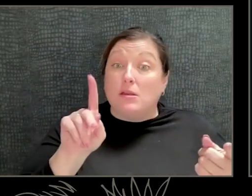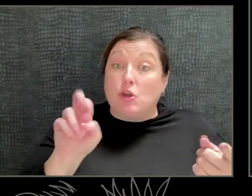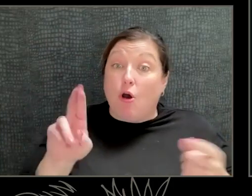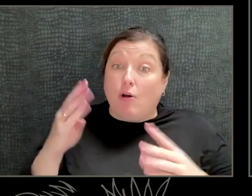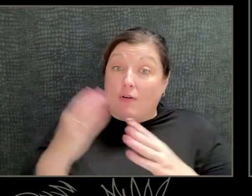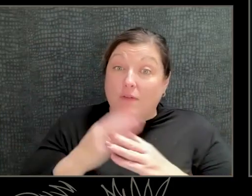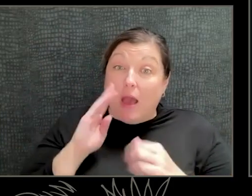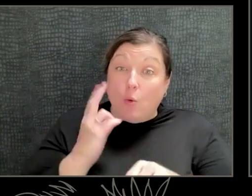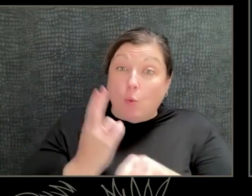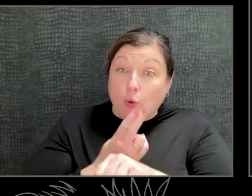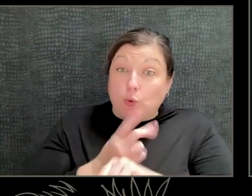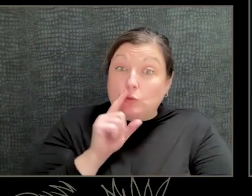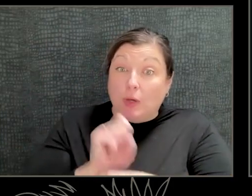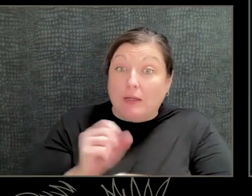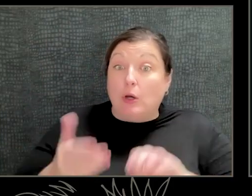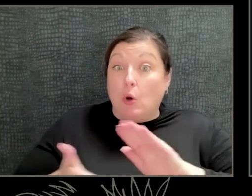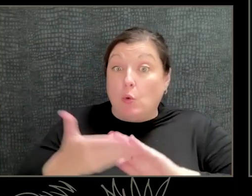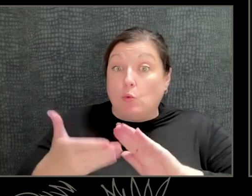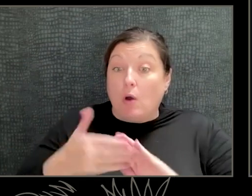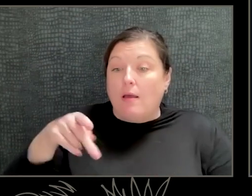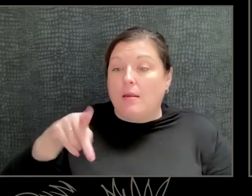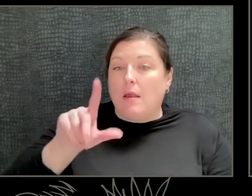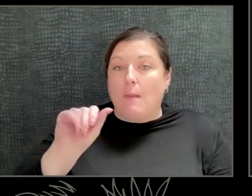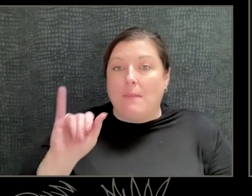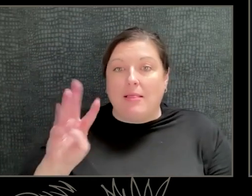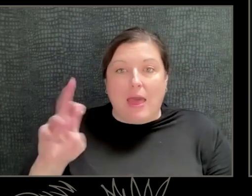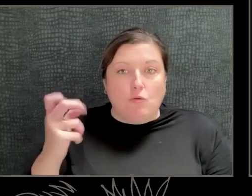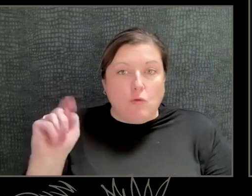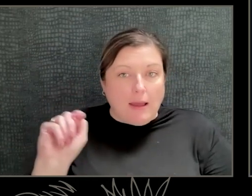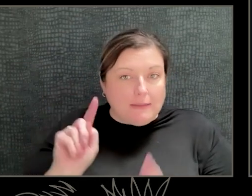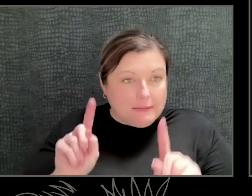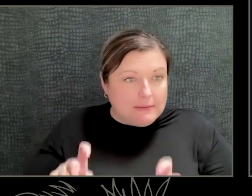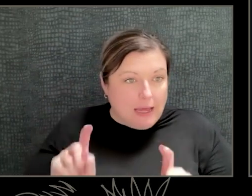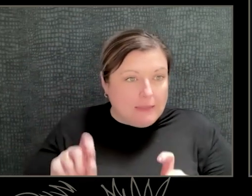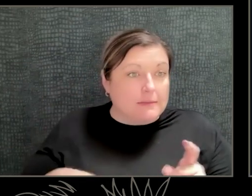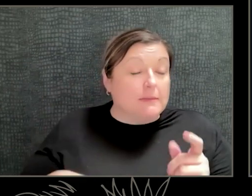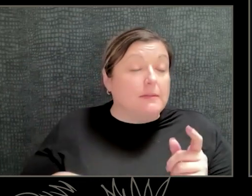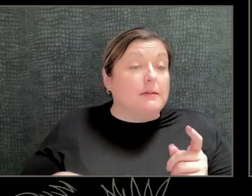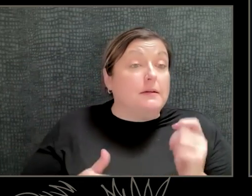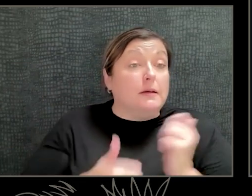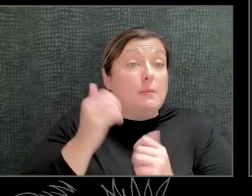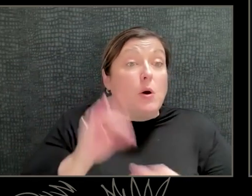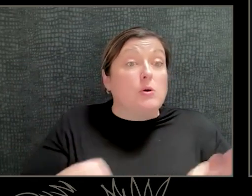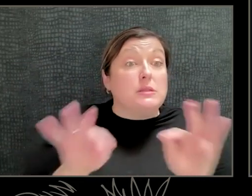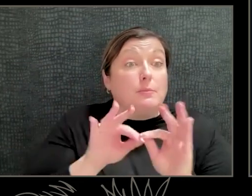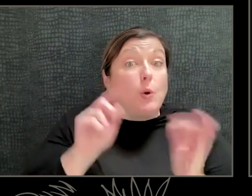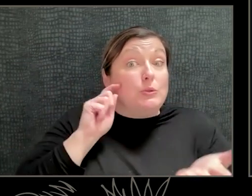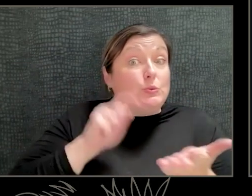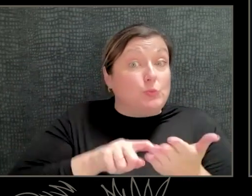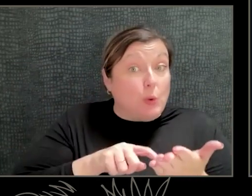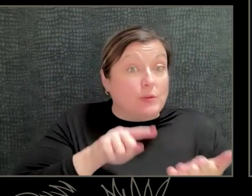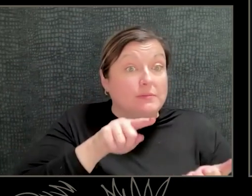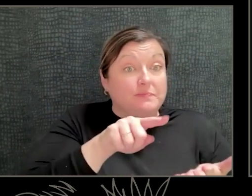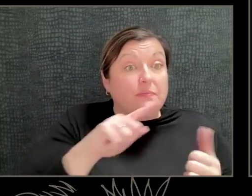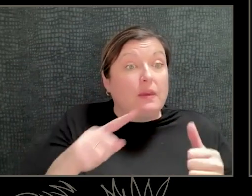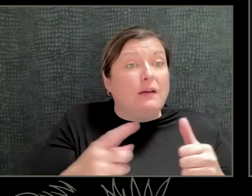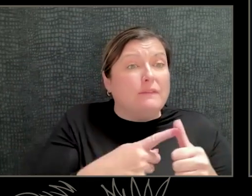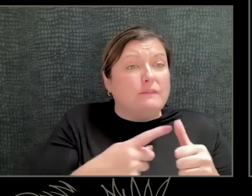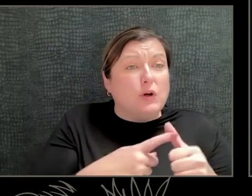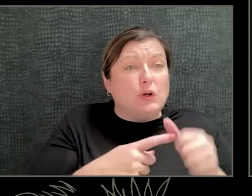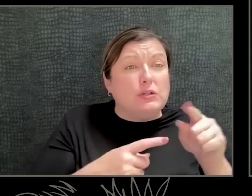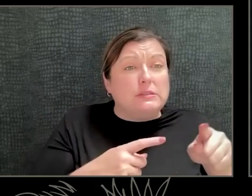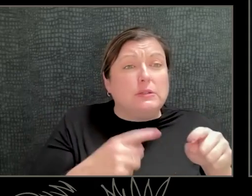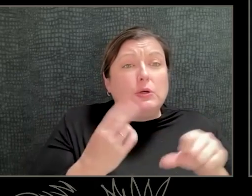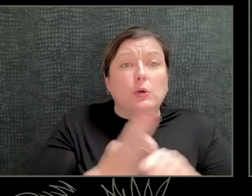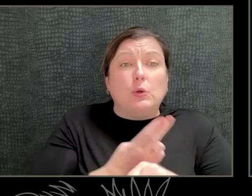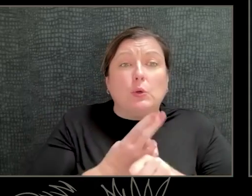going to use to actually run these Playwright tests. And some of the most important things to call out is we first want to make sure that we're